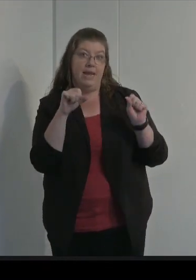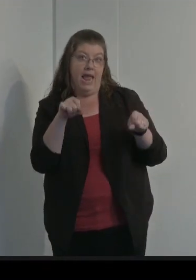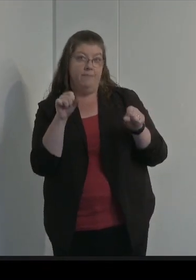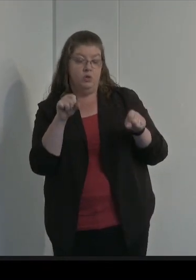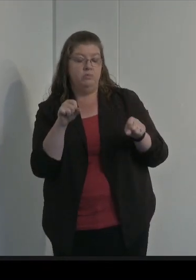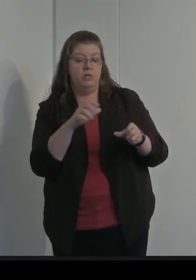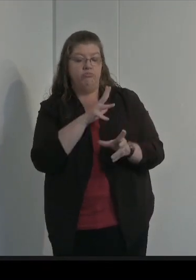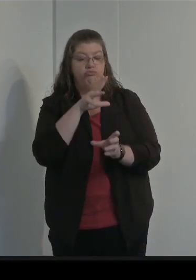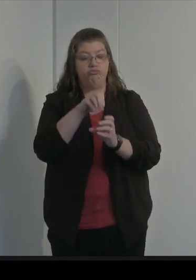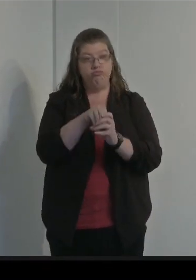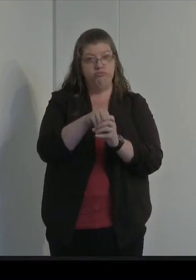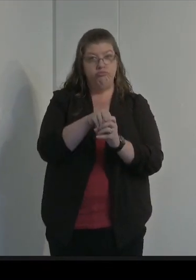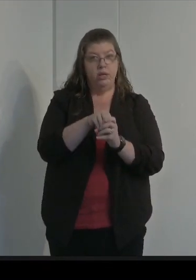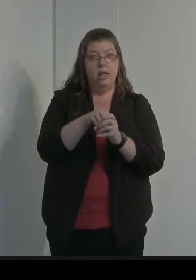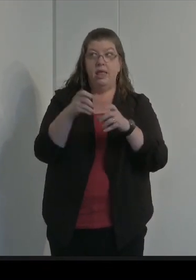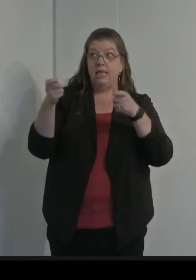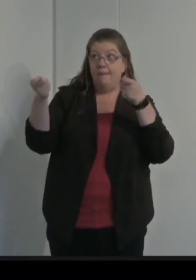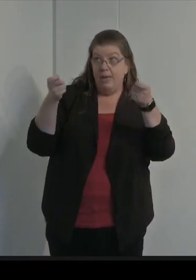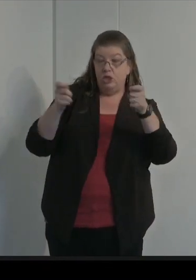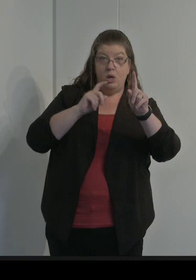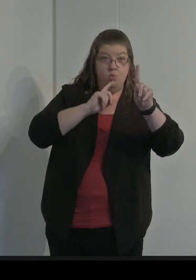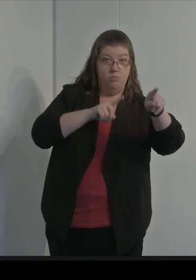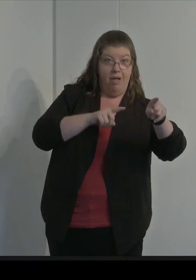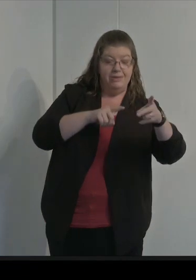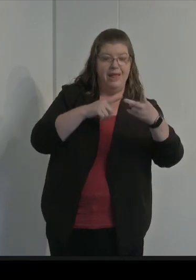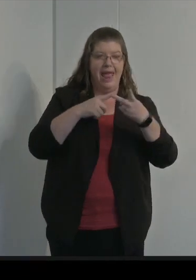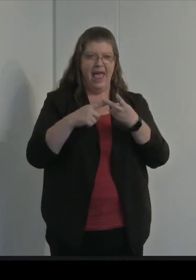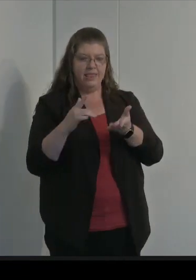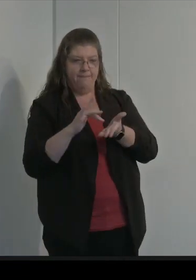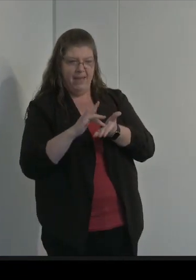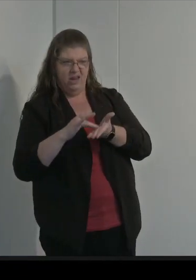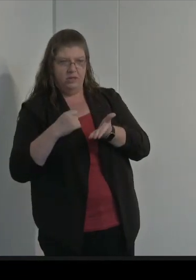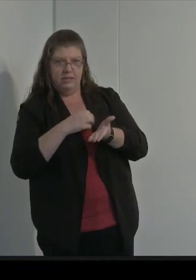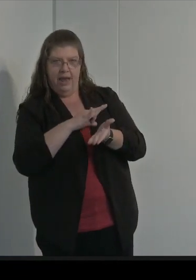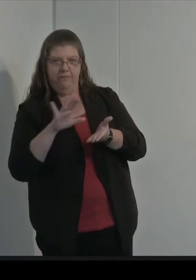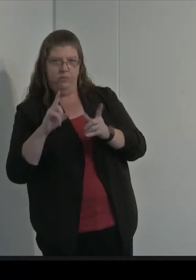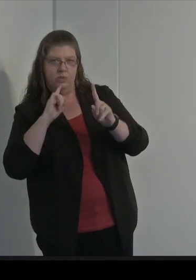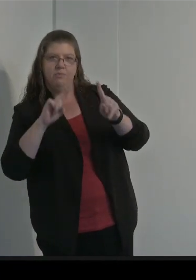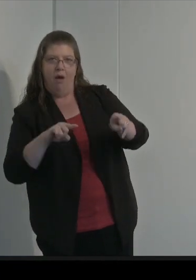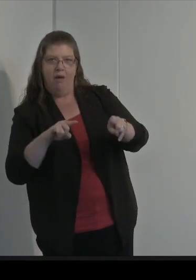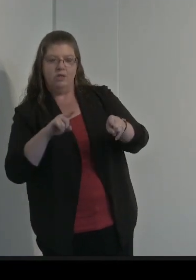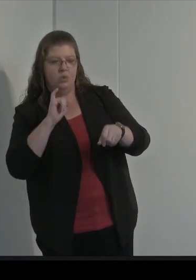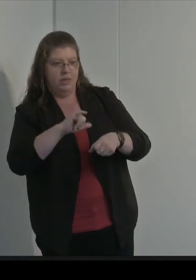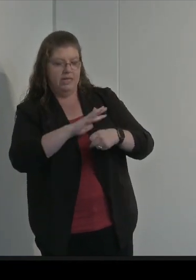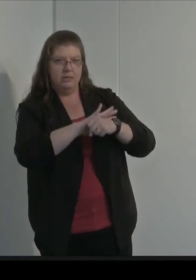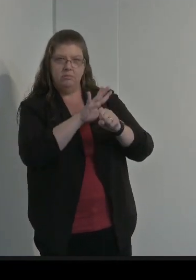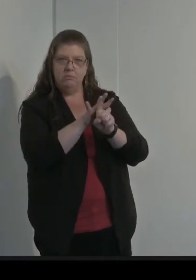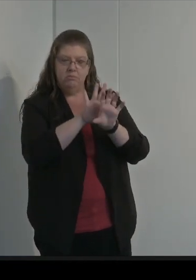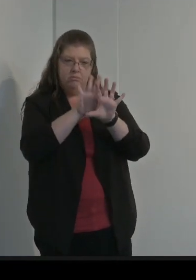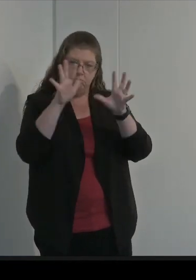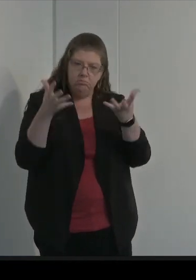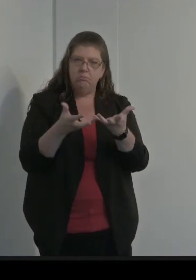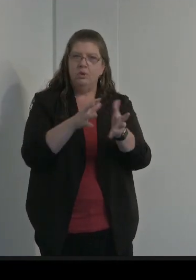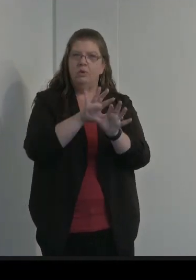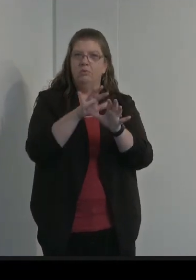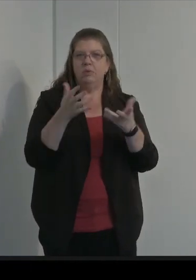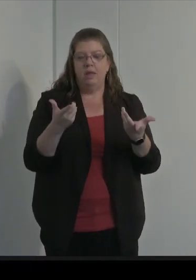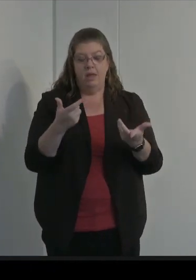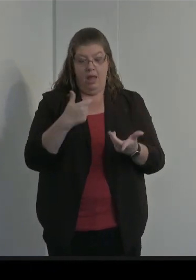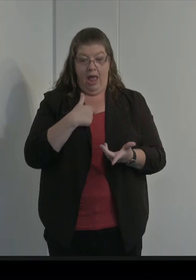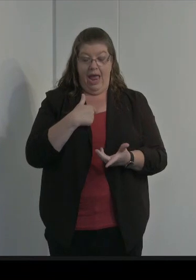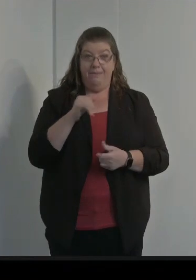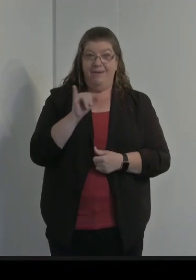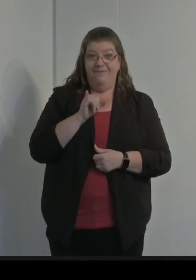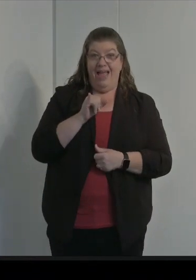be a part of both the administrative response as well as the medical staff response to this pandemic. You know, as an infectious